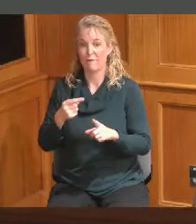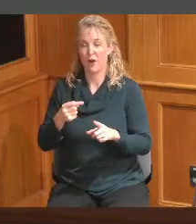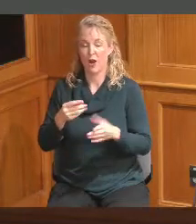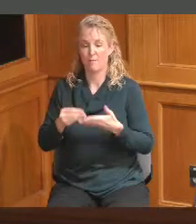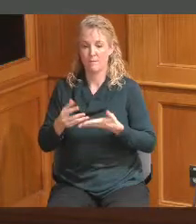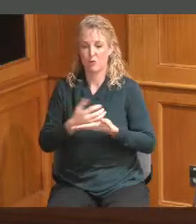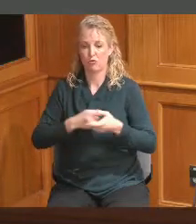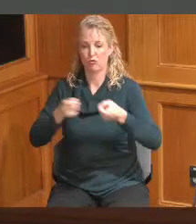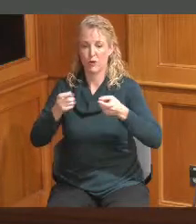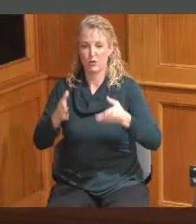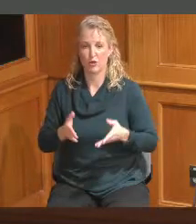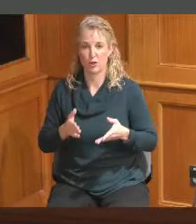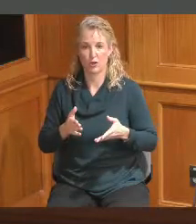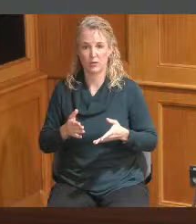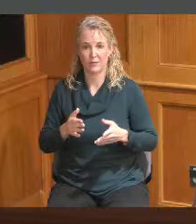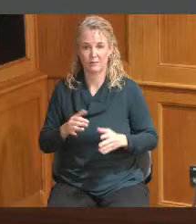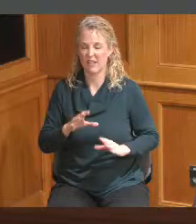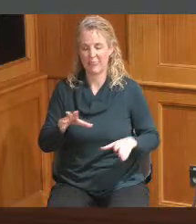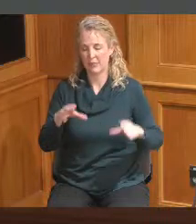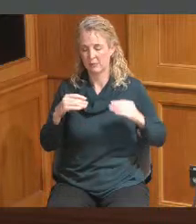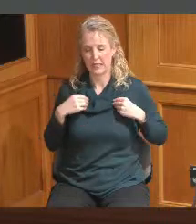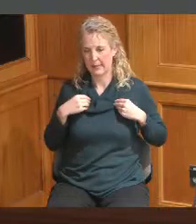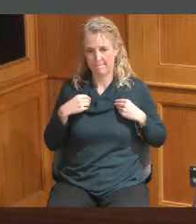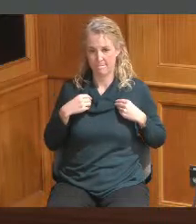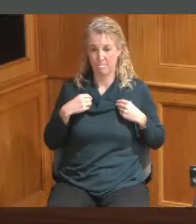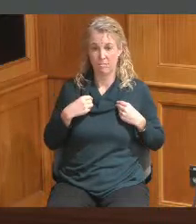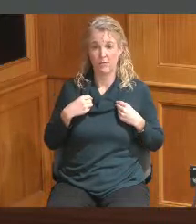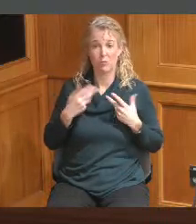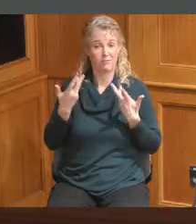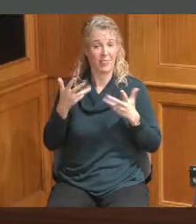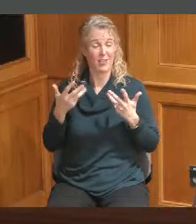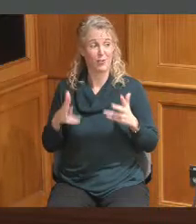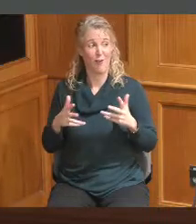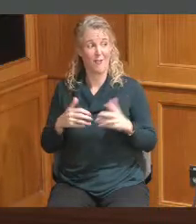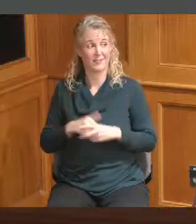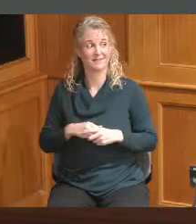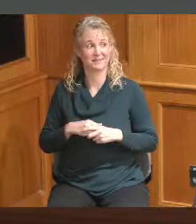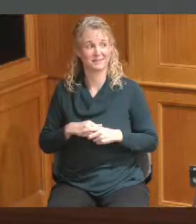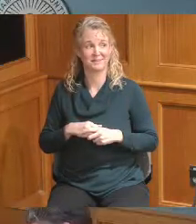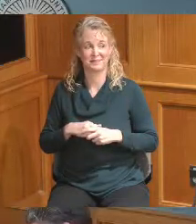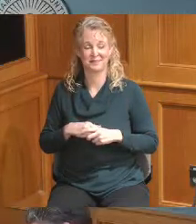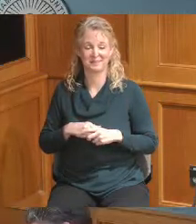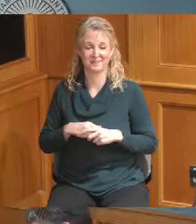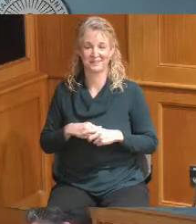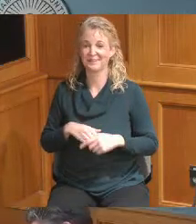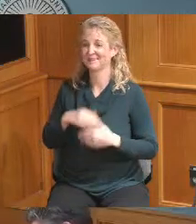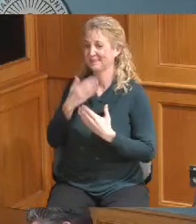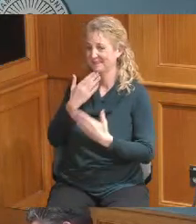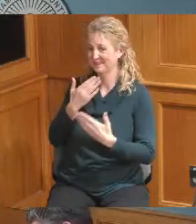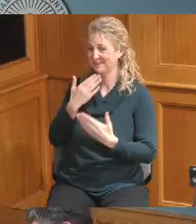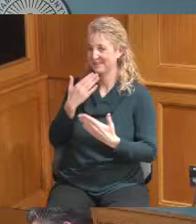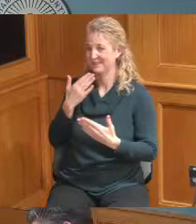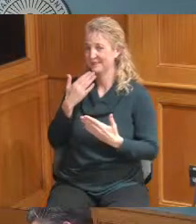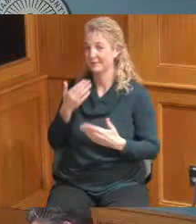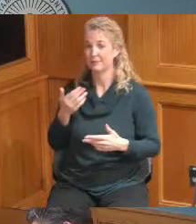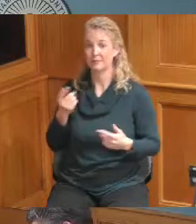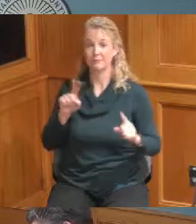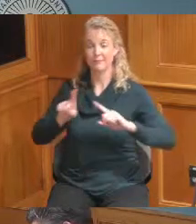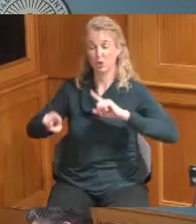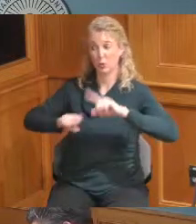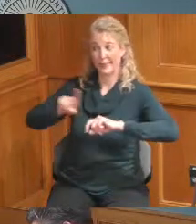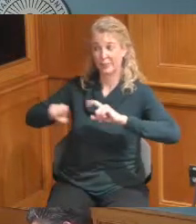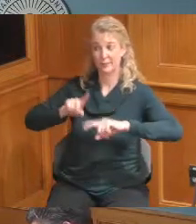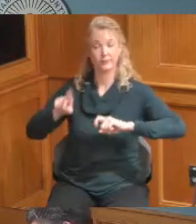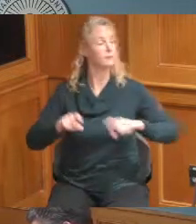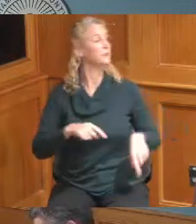Treasurer. And Commissioner, that's just an accept for the record. Commissioners, that is the consent agenda. All right, thank you very much. Commissioner Loomis, any comments